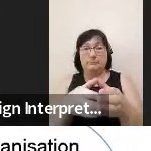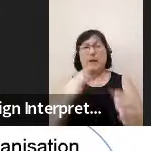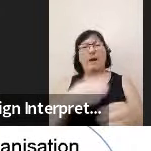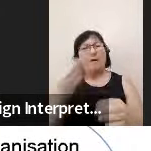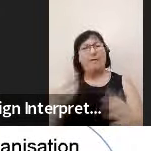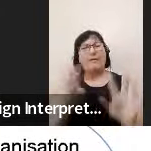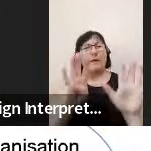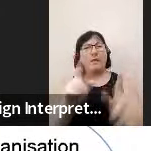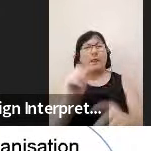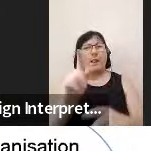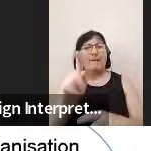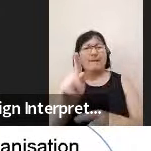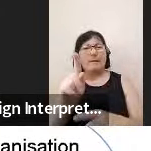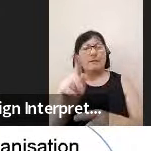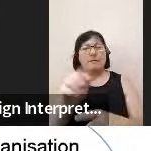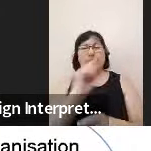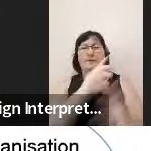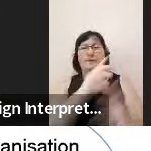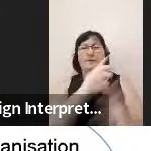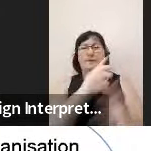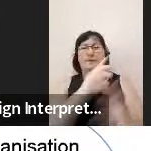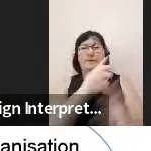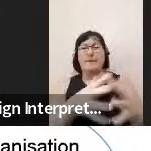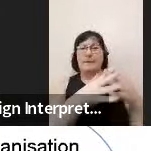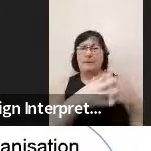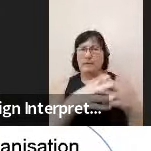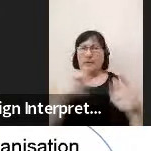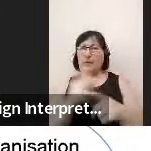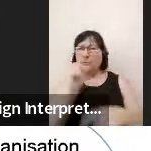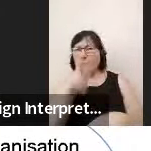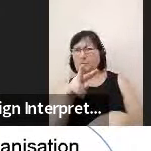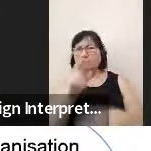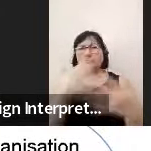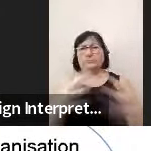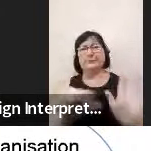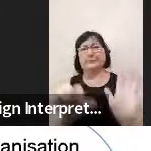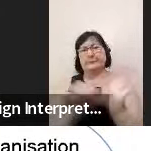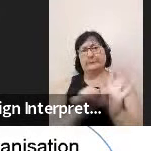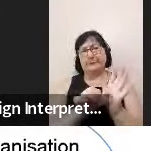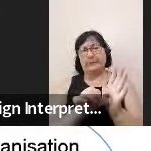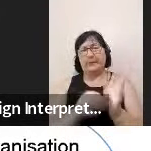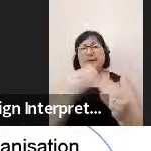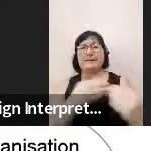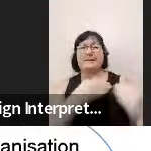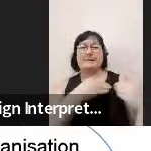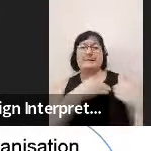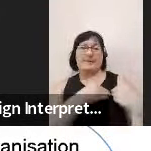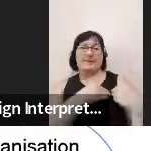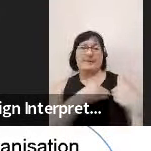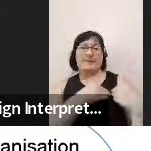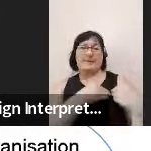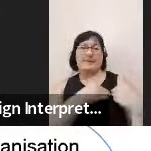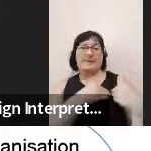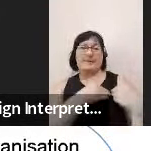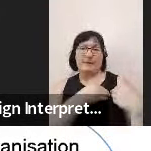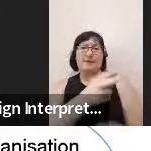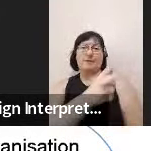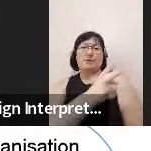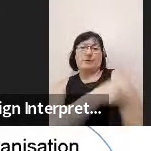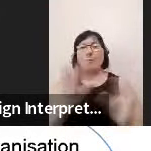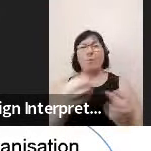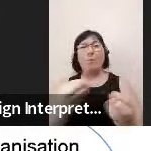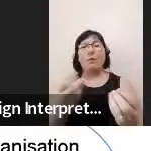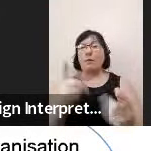very important to ensure that the safety and security of the goods moving from country to country. It was thereafter